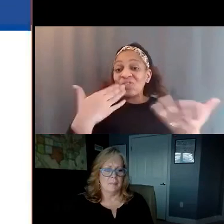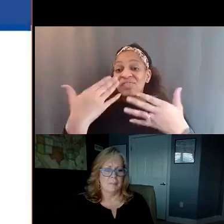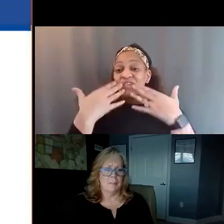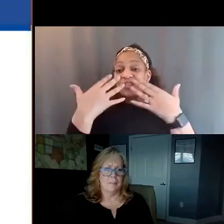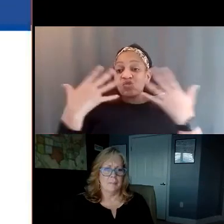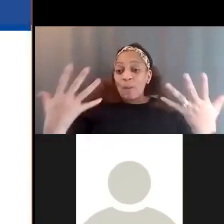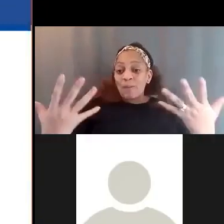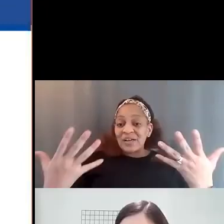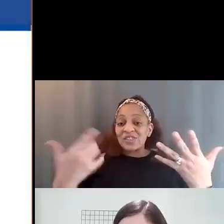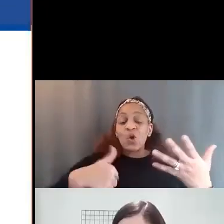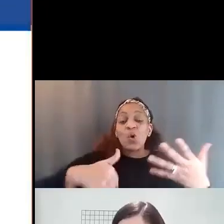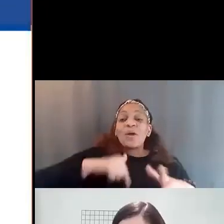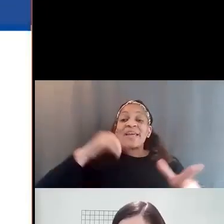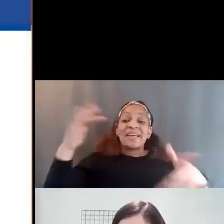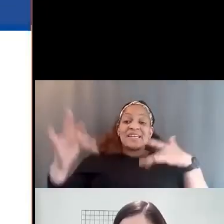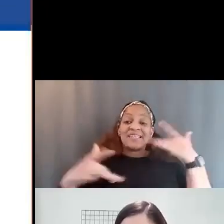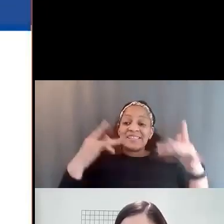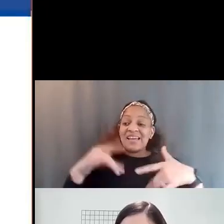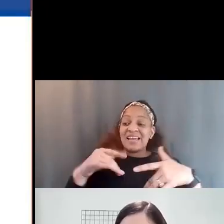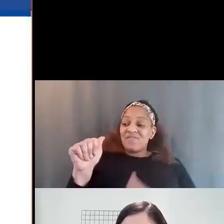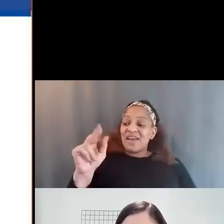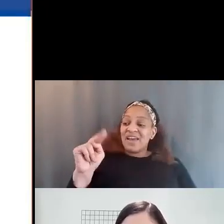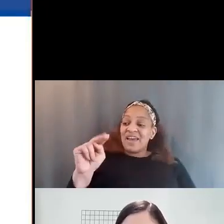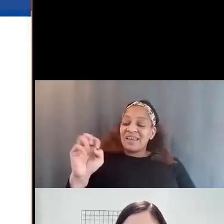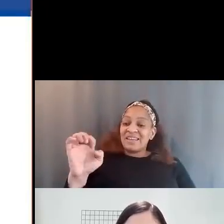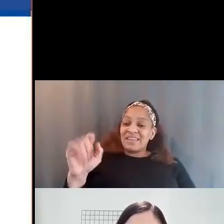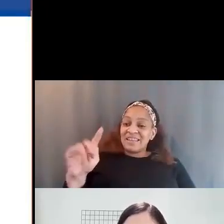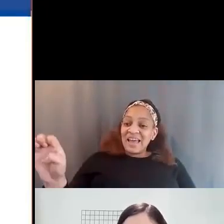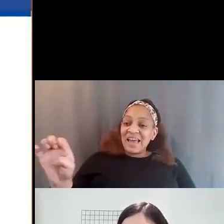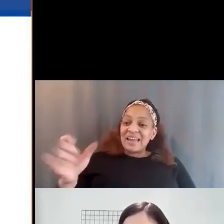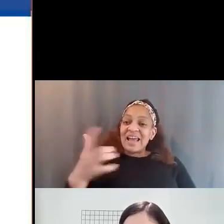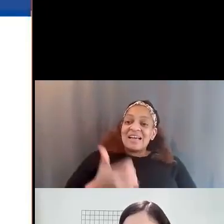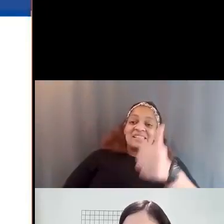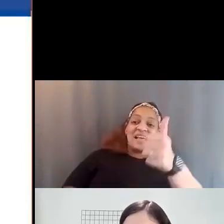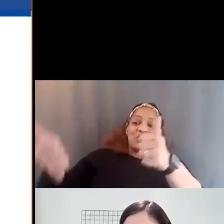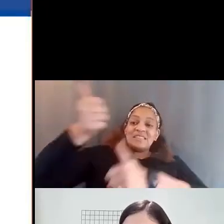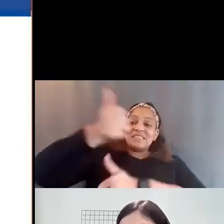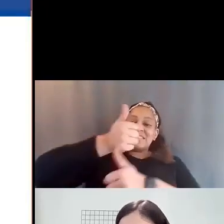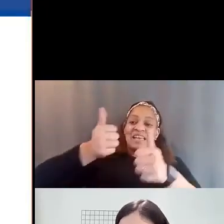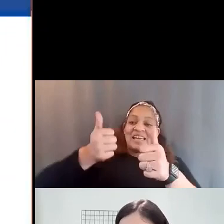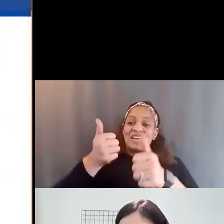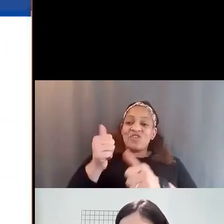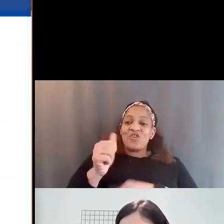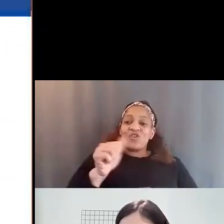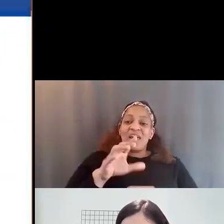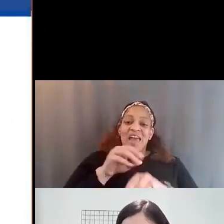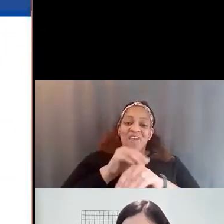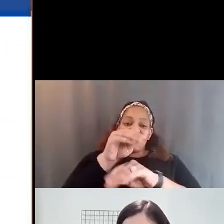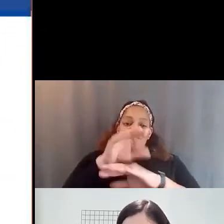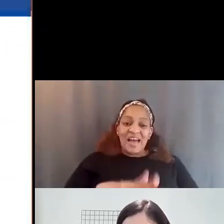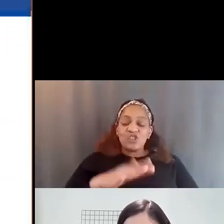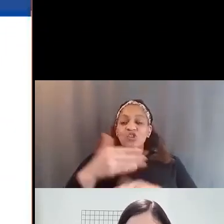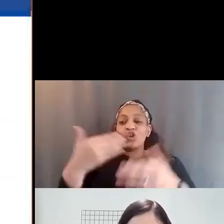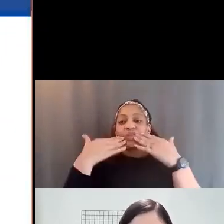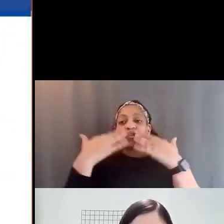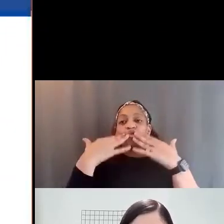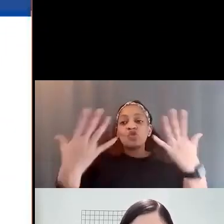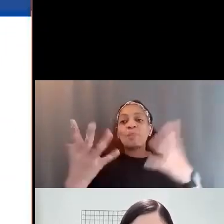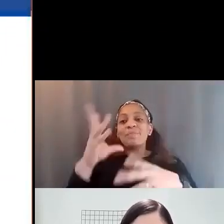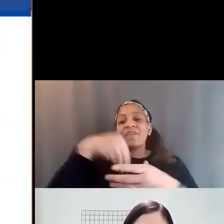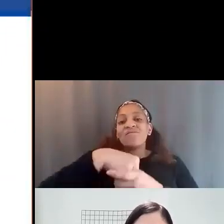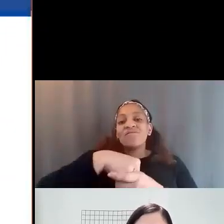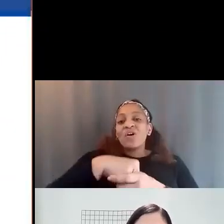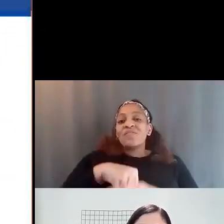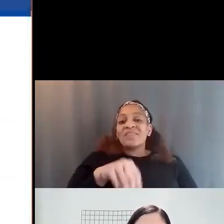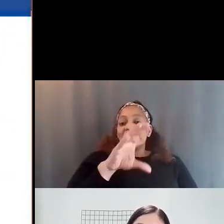We are just delighted to have Annette here as our senior advisor, and we're really looking forward to working with you. So thanks for being a part of the DETAC,